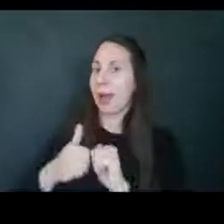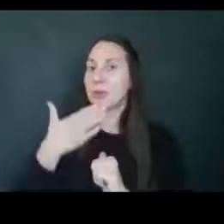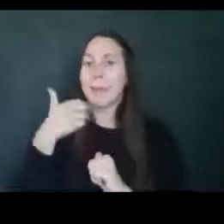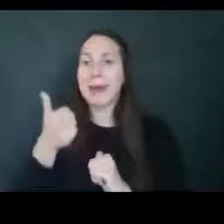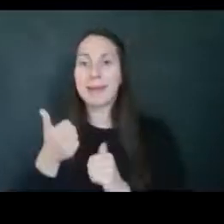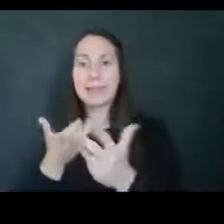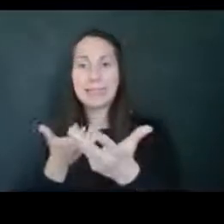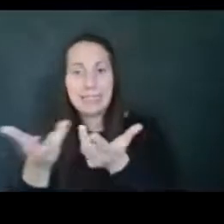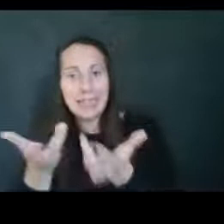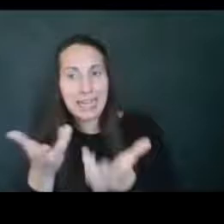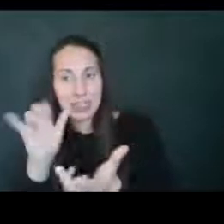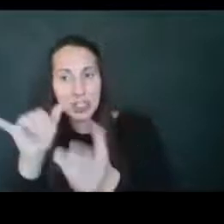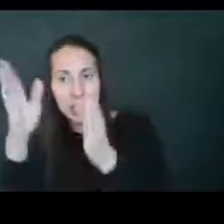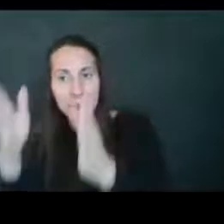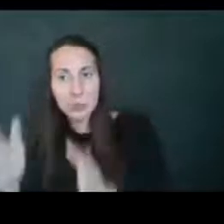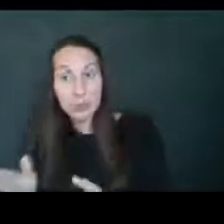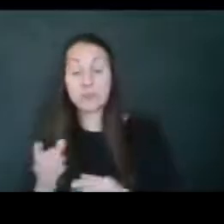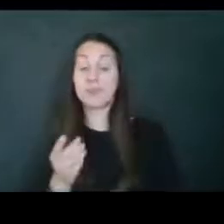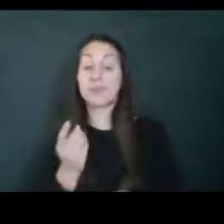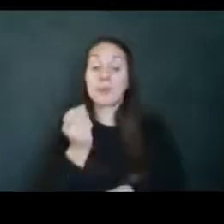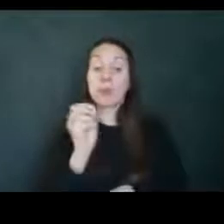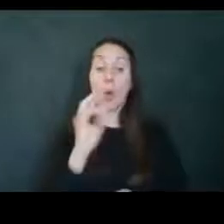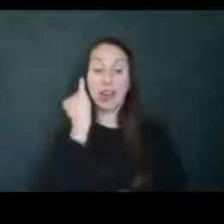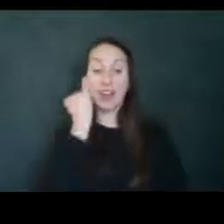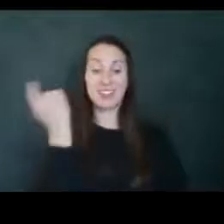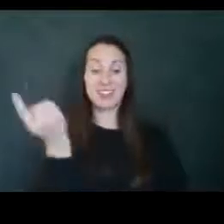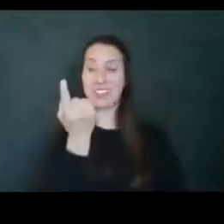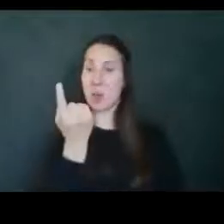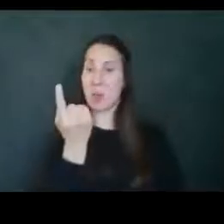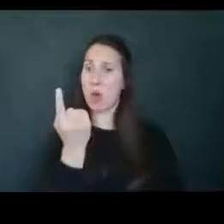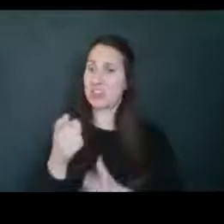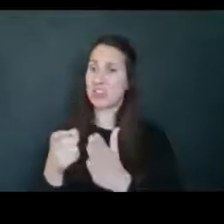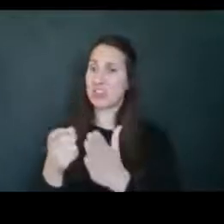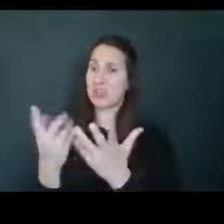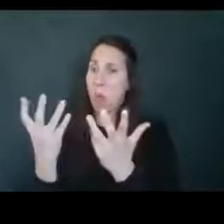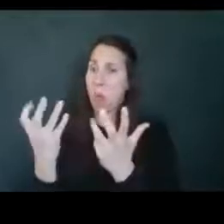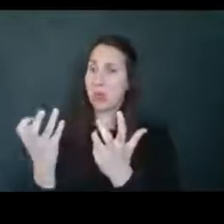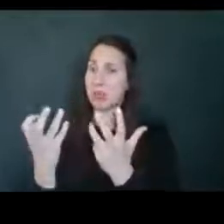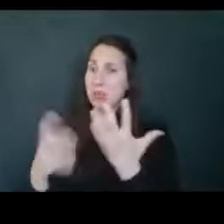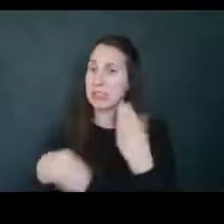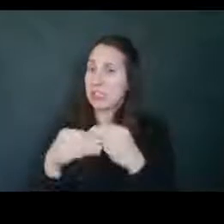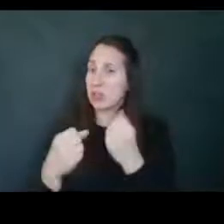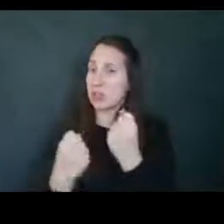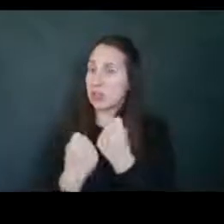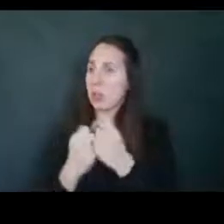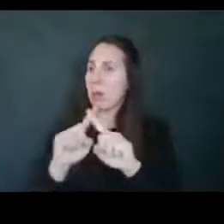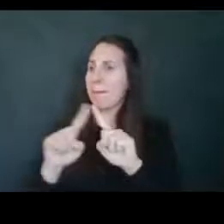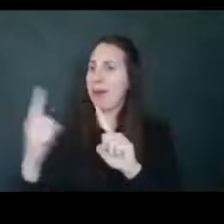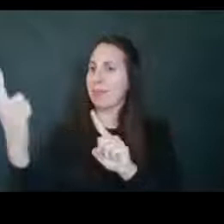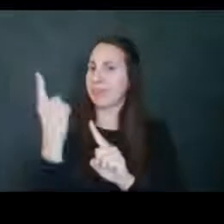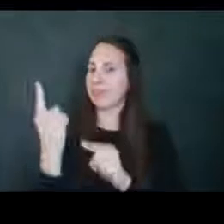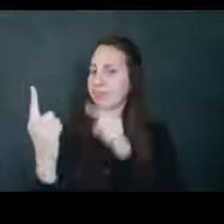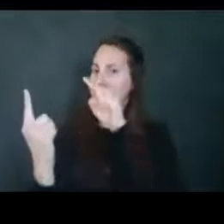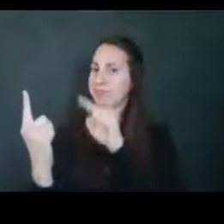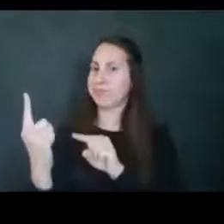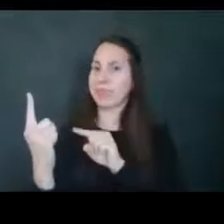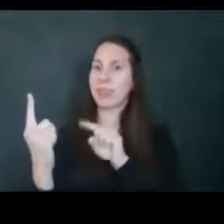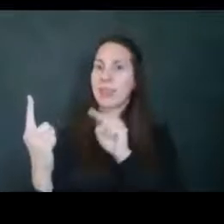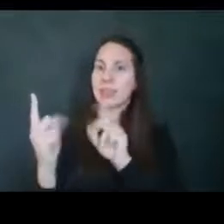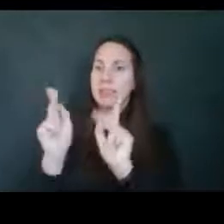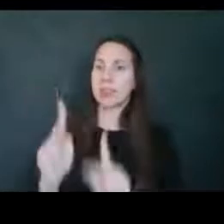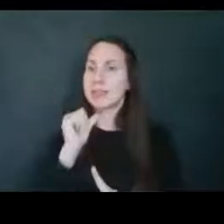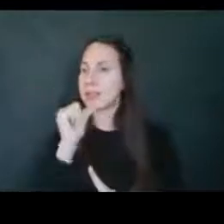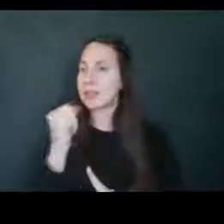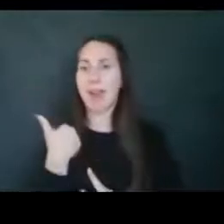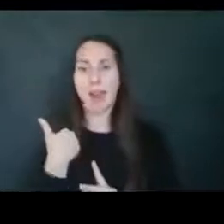somebody just needs a little extra support but isn't coming in with an identified disability, we want people to be able to fit into